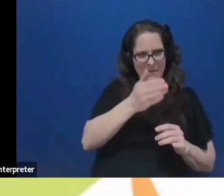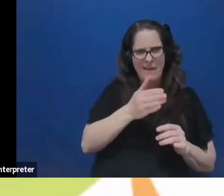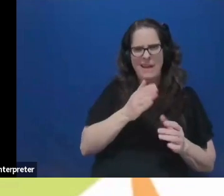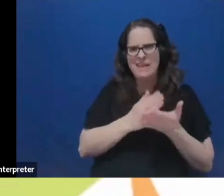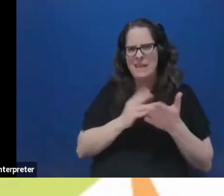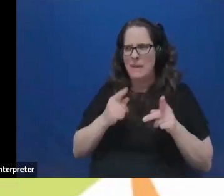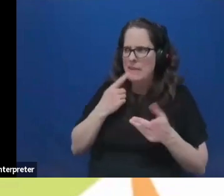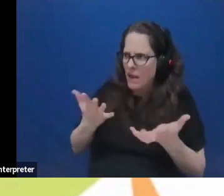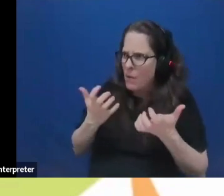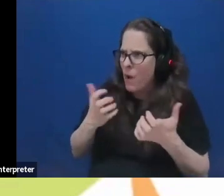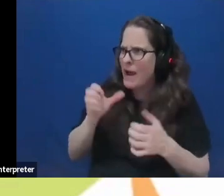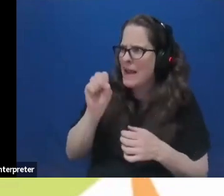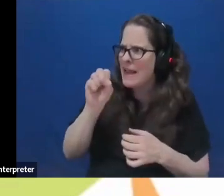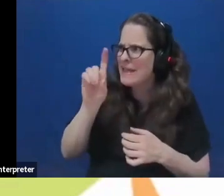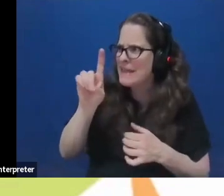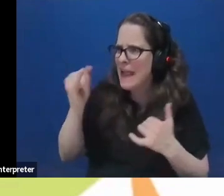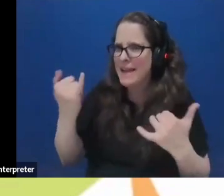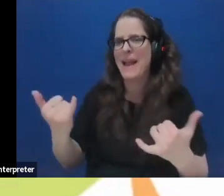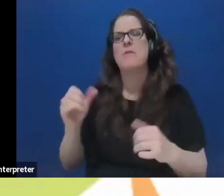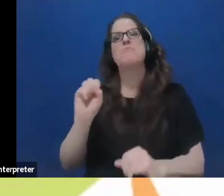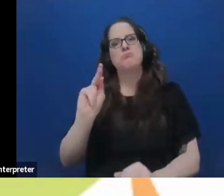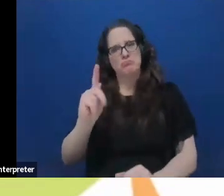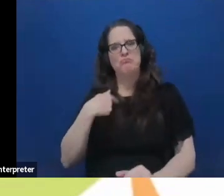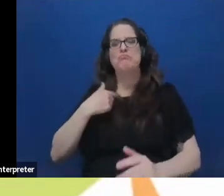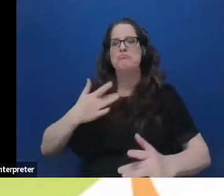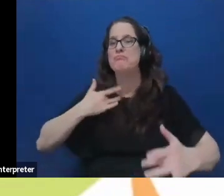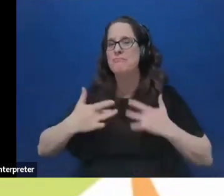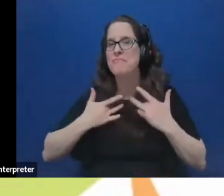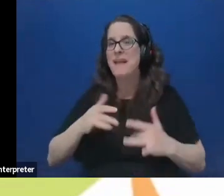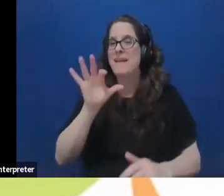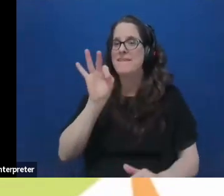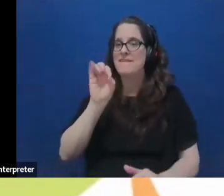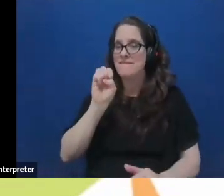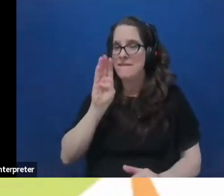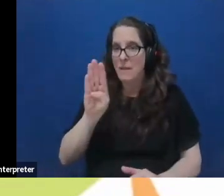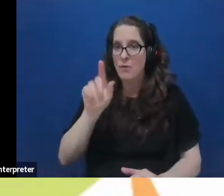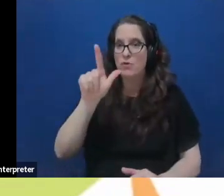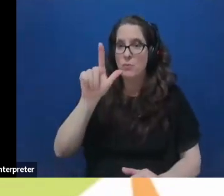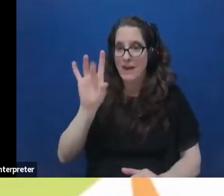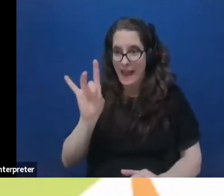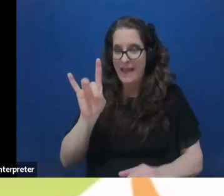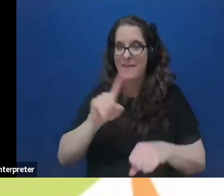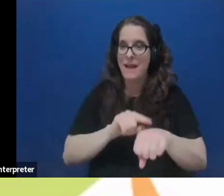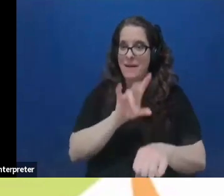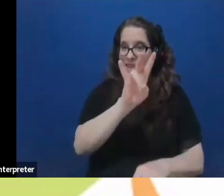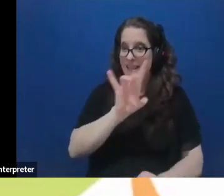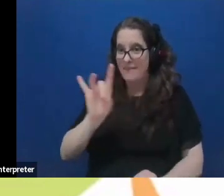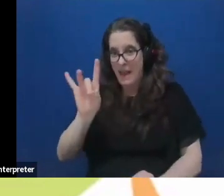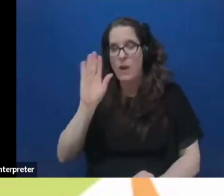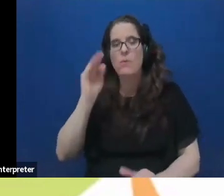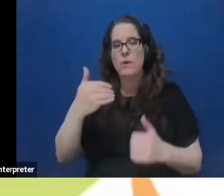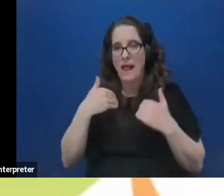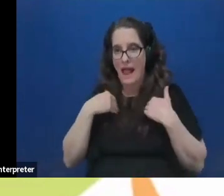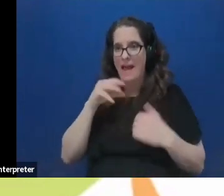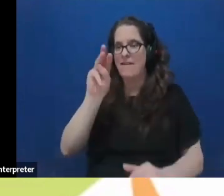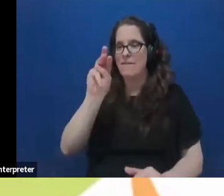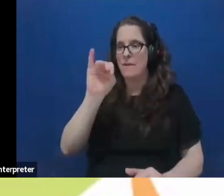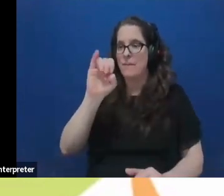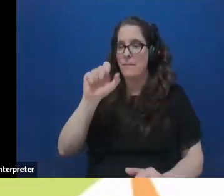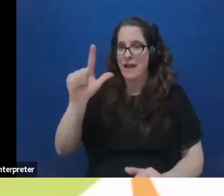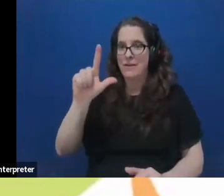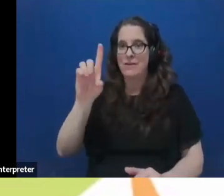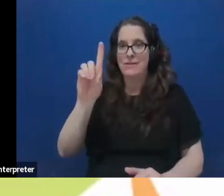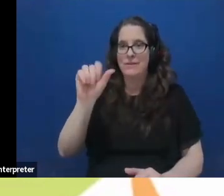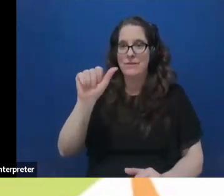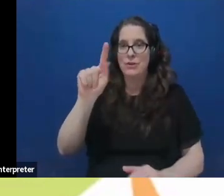we're excited that on Wednesday, February 28th, from 7 to 8, Michael Dalto will be back